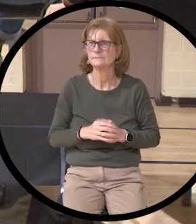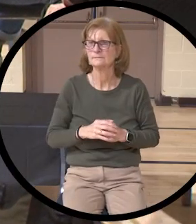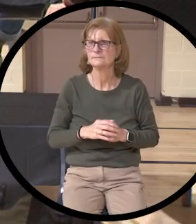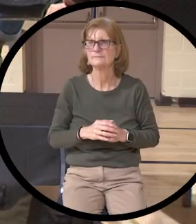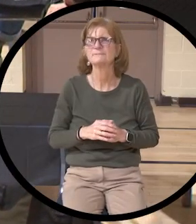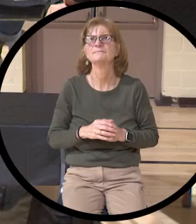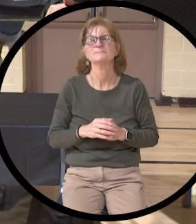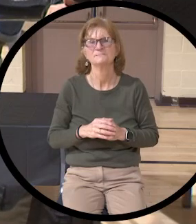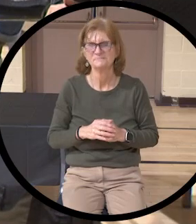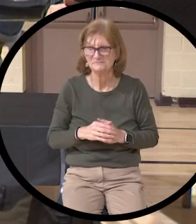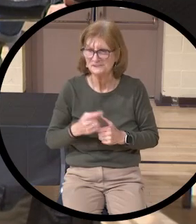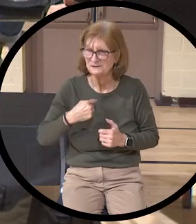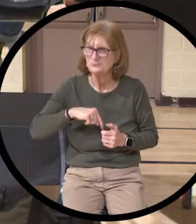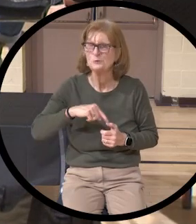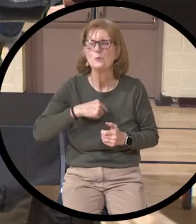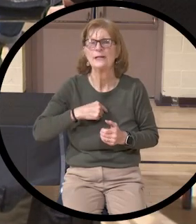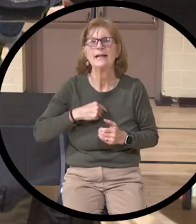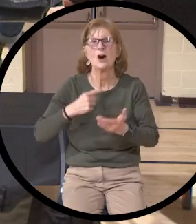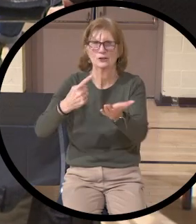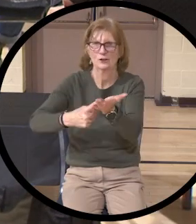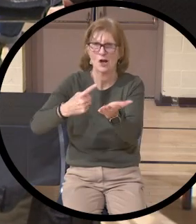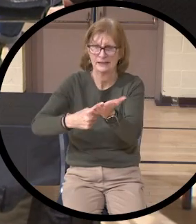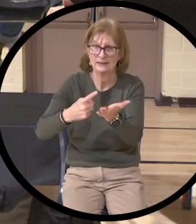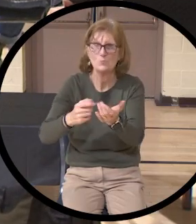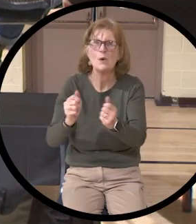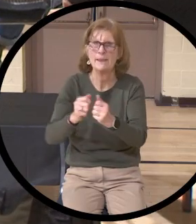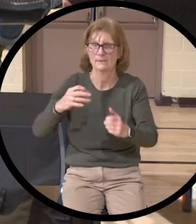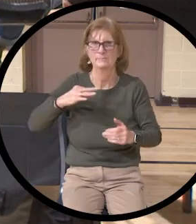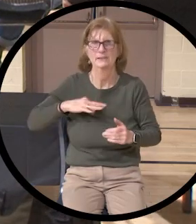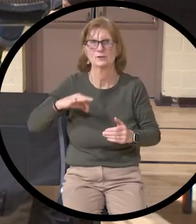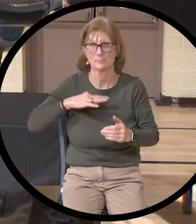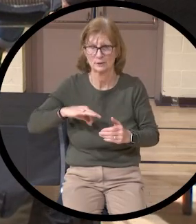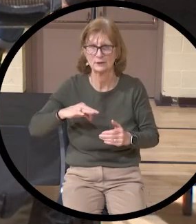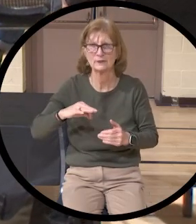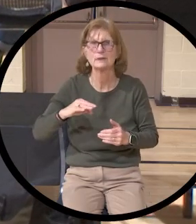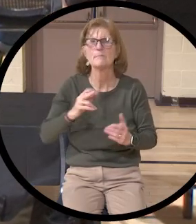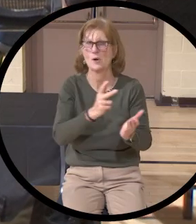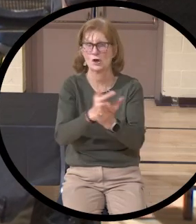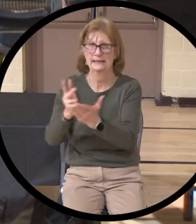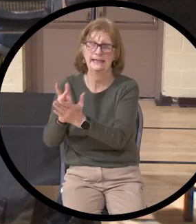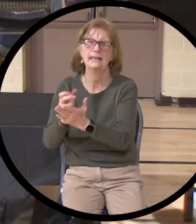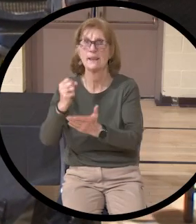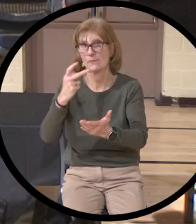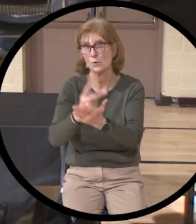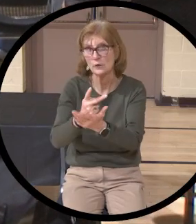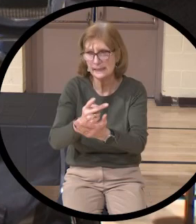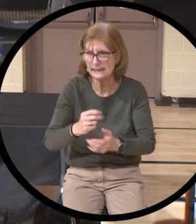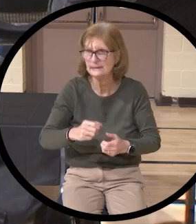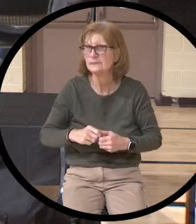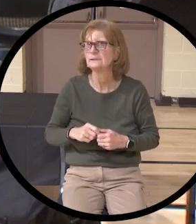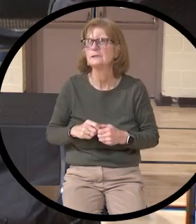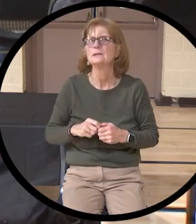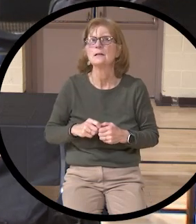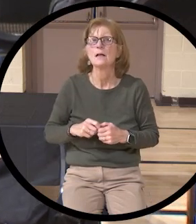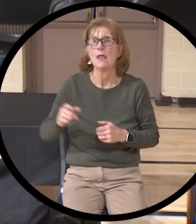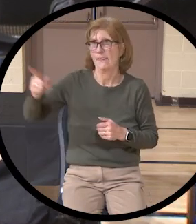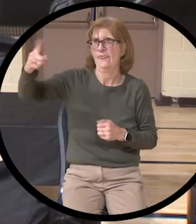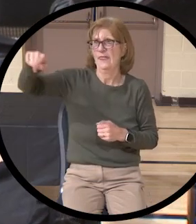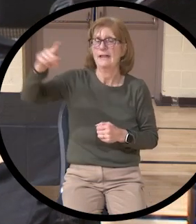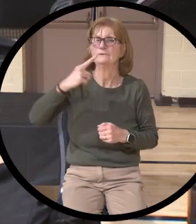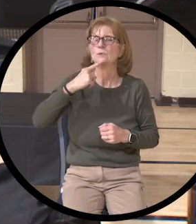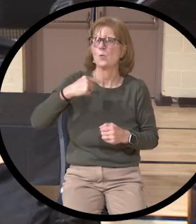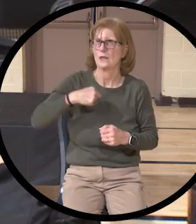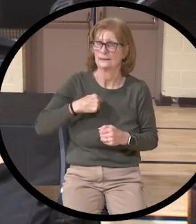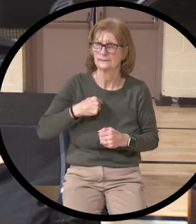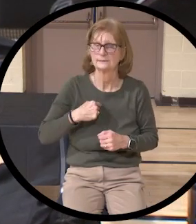conversation with Pittsburgh Parking Authority about what that looks like. what we have been told is that if there is like